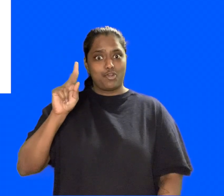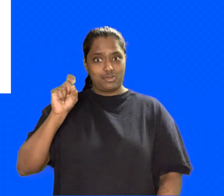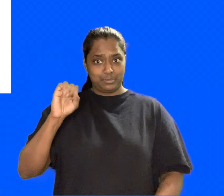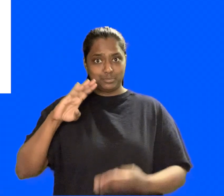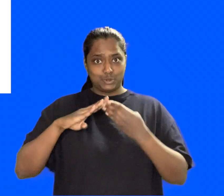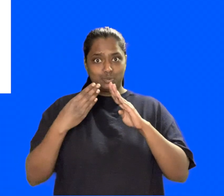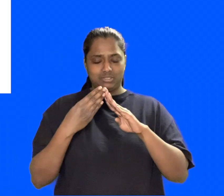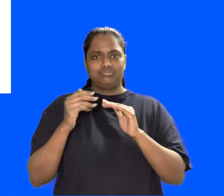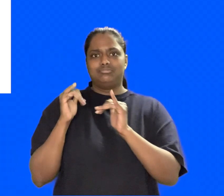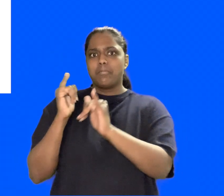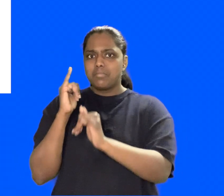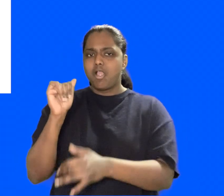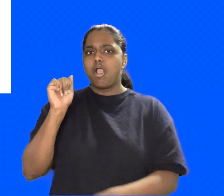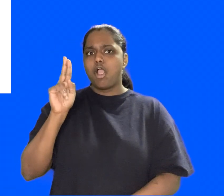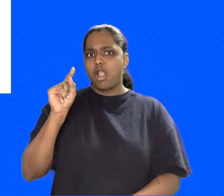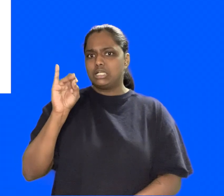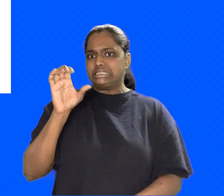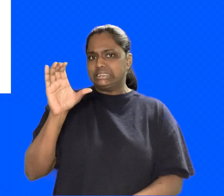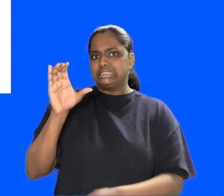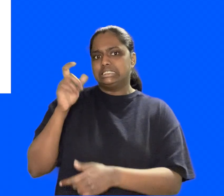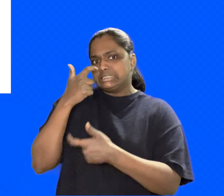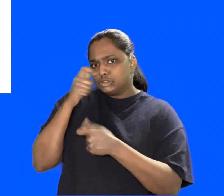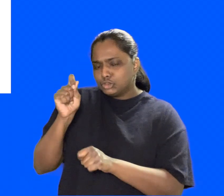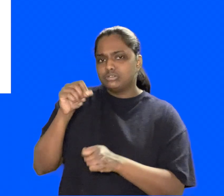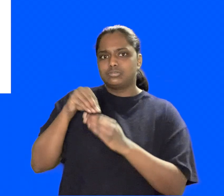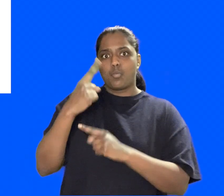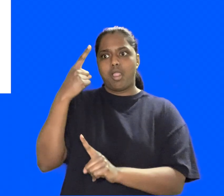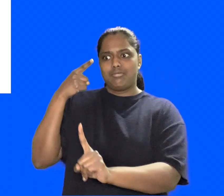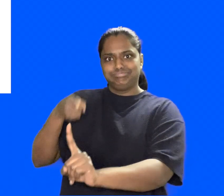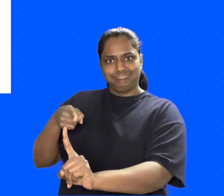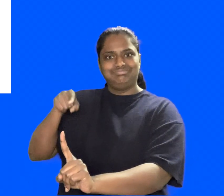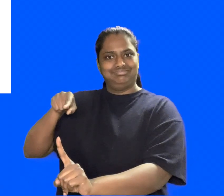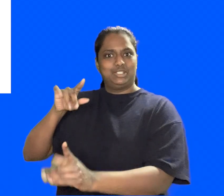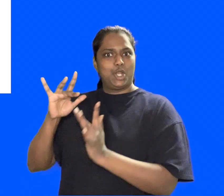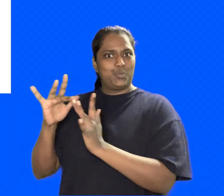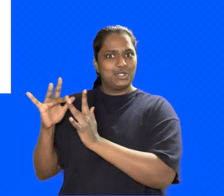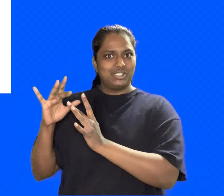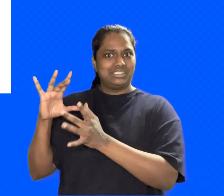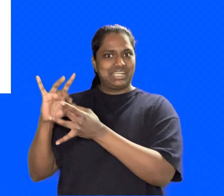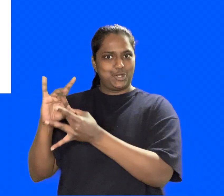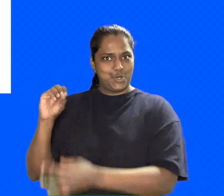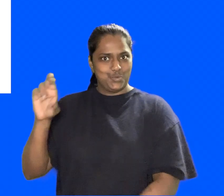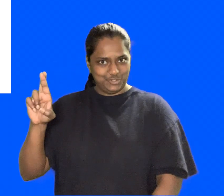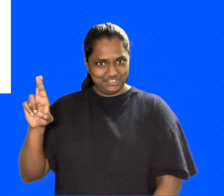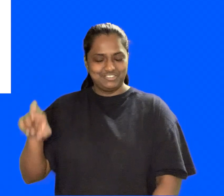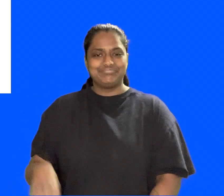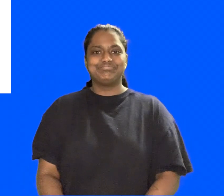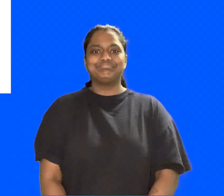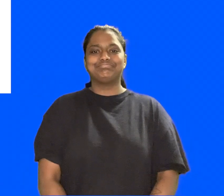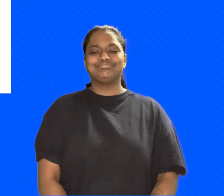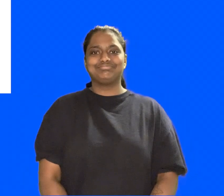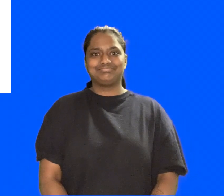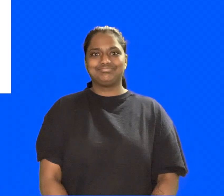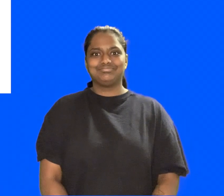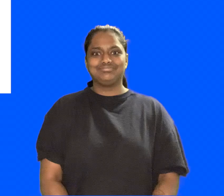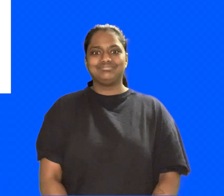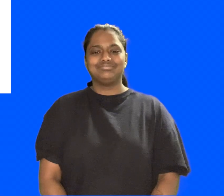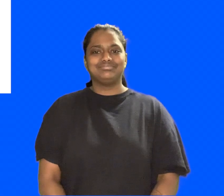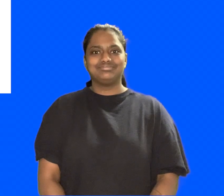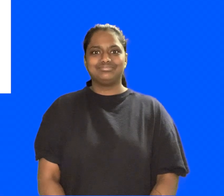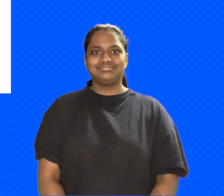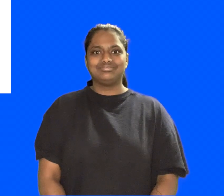The second Hill is that artists can view other artists' intentions and goals regarding collaboration as soon as they open their Network Connector